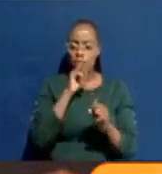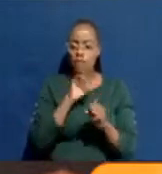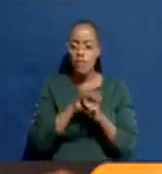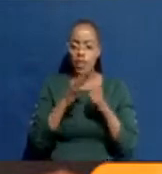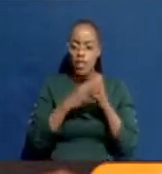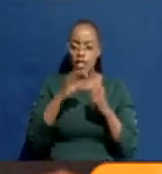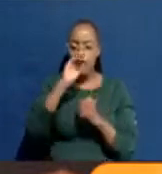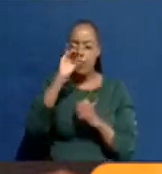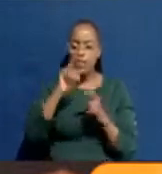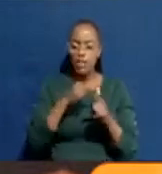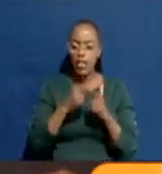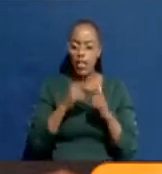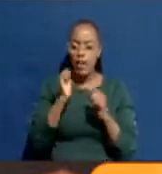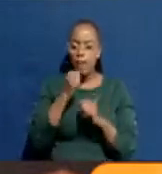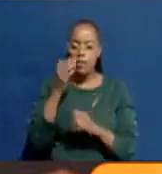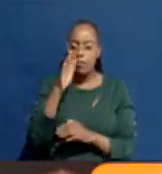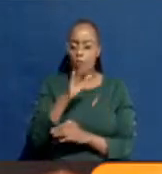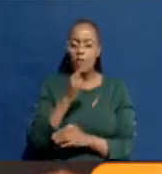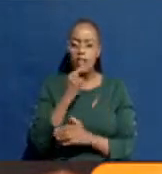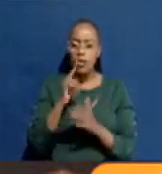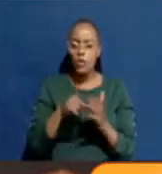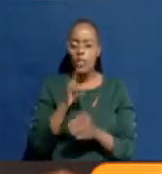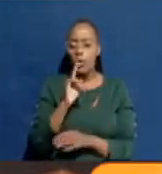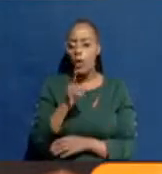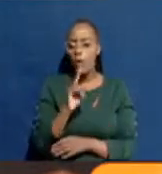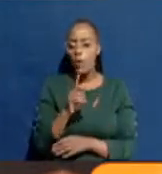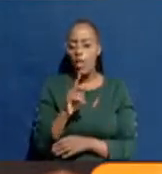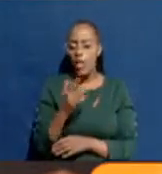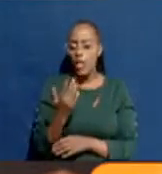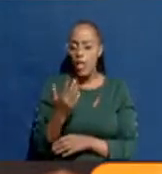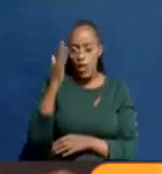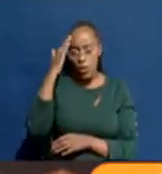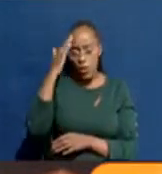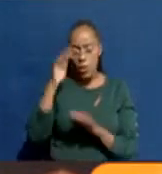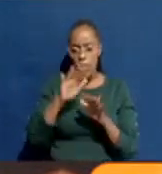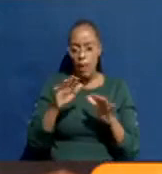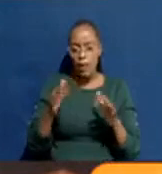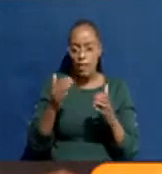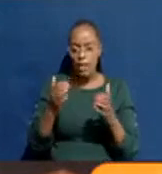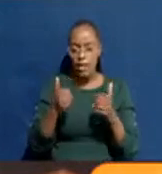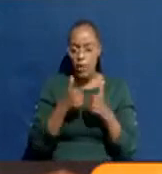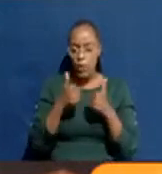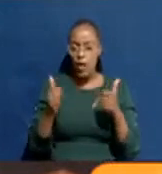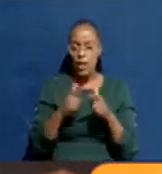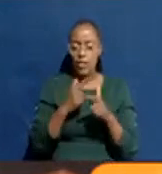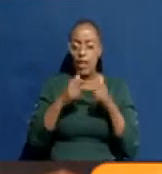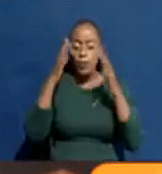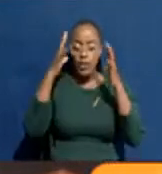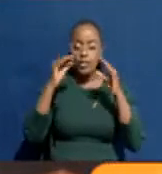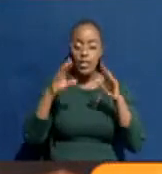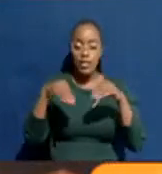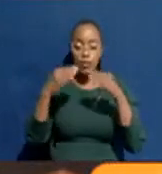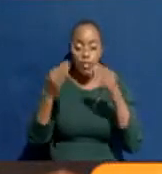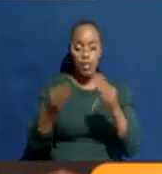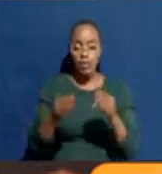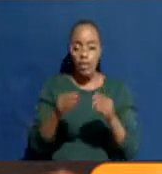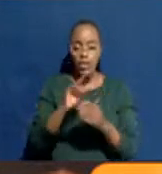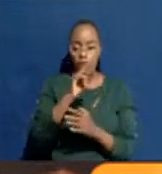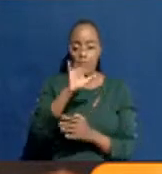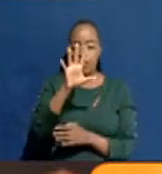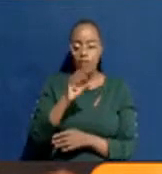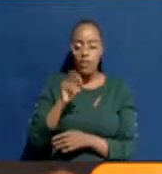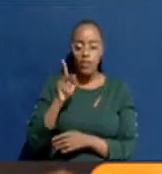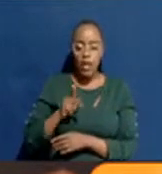8%. You cannot come back and then they tell you, the market didn't go very well, so we decided to give the first 50